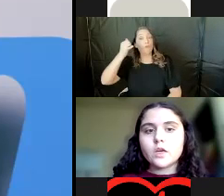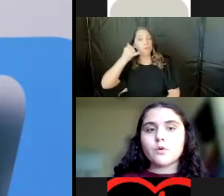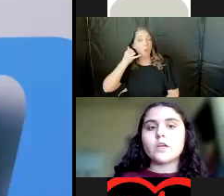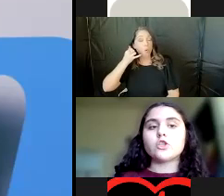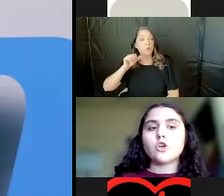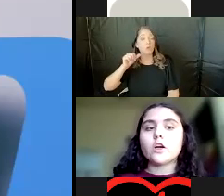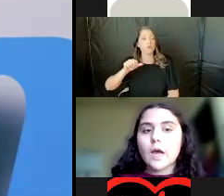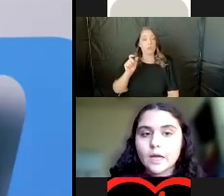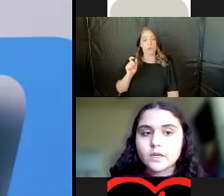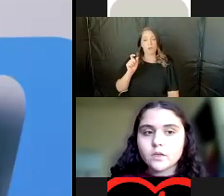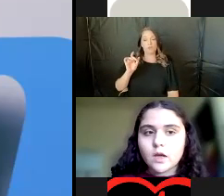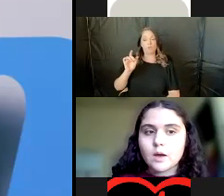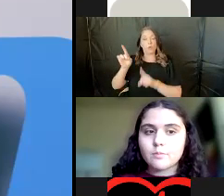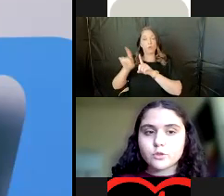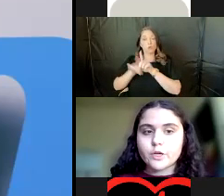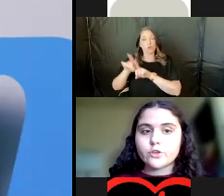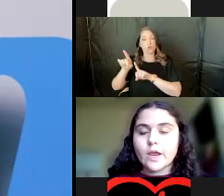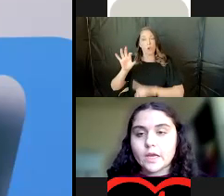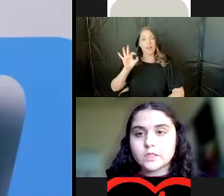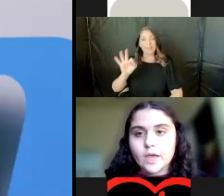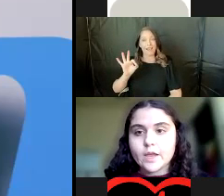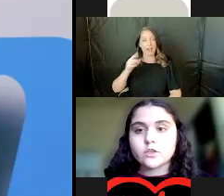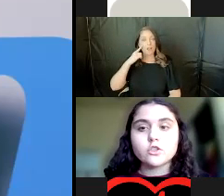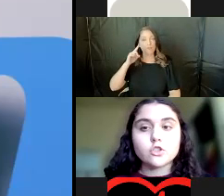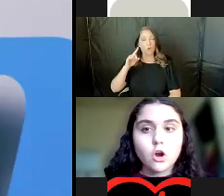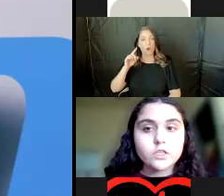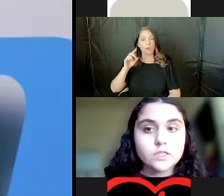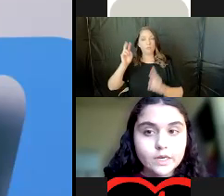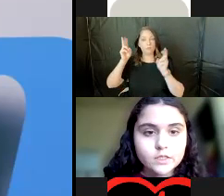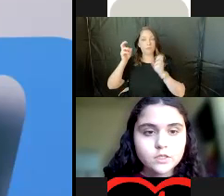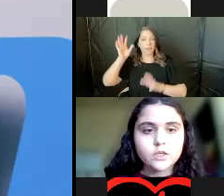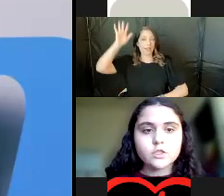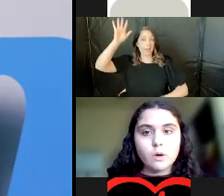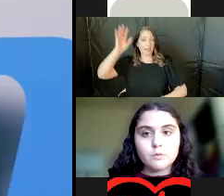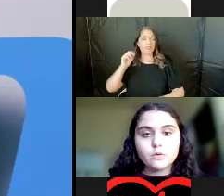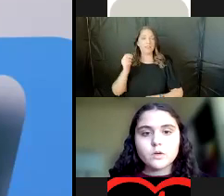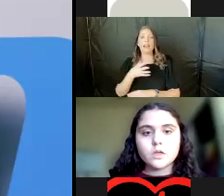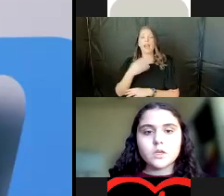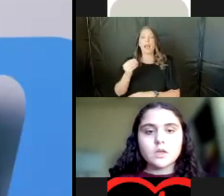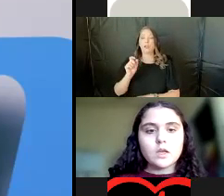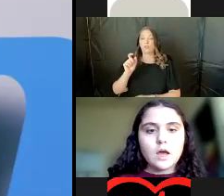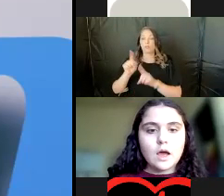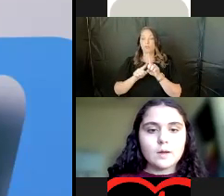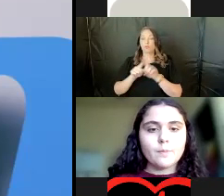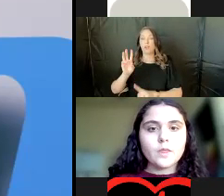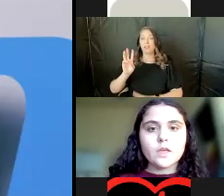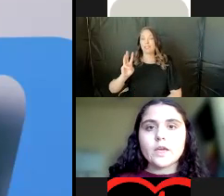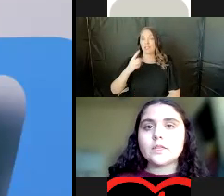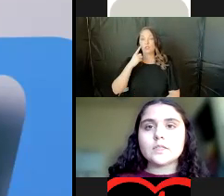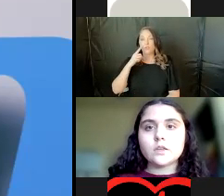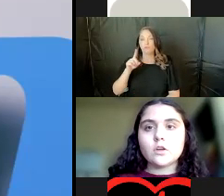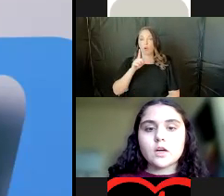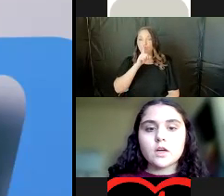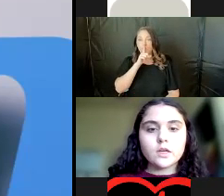can press *9 to raise your hand and *6 to unmute.